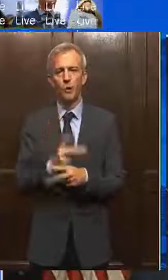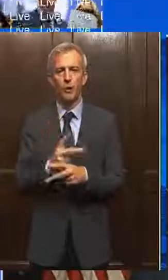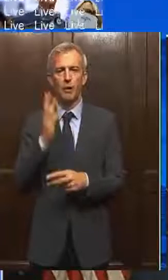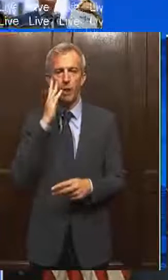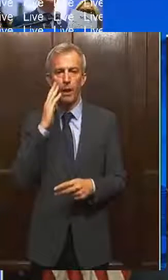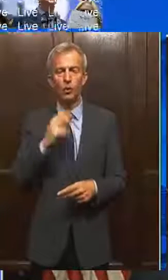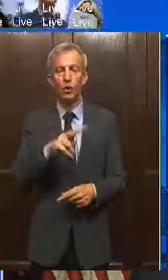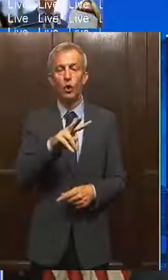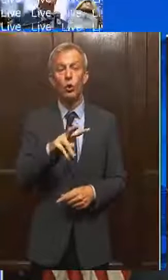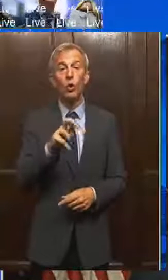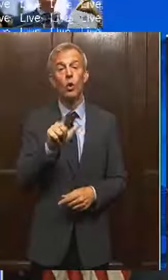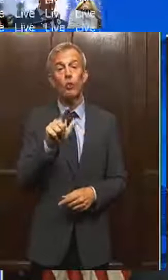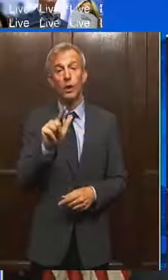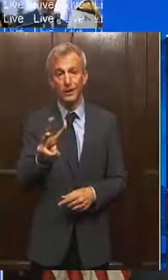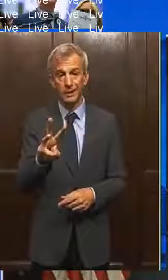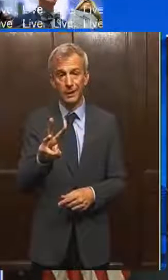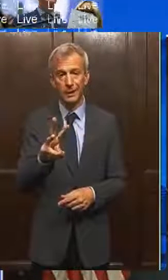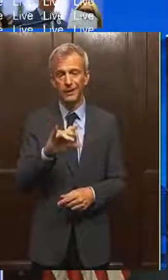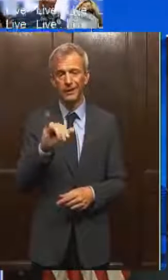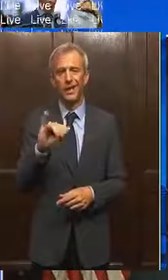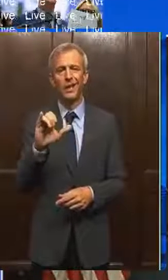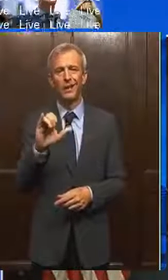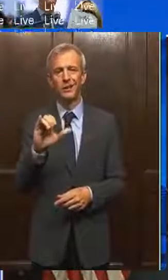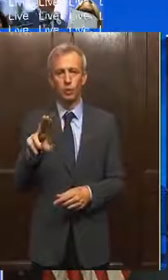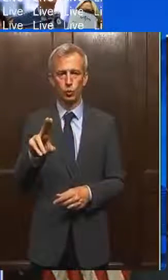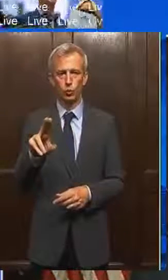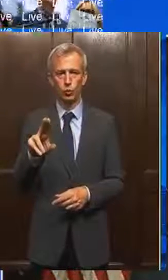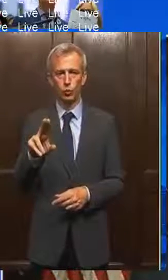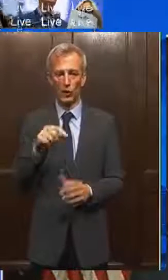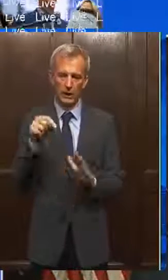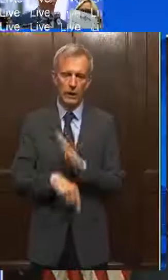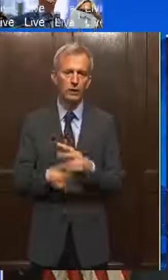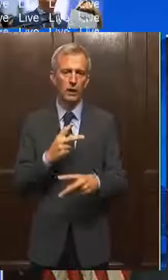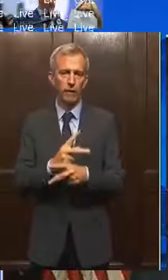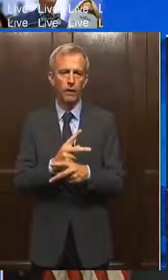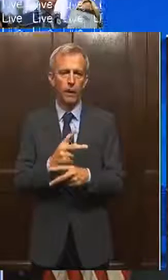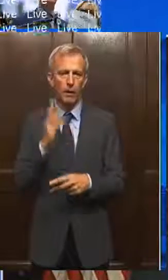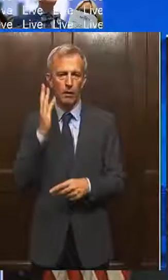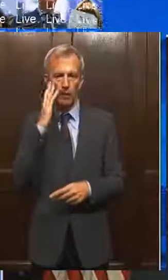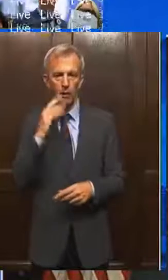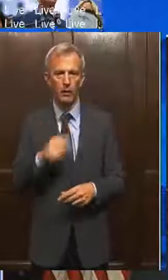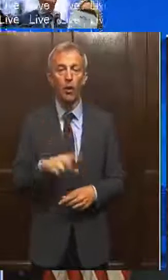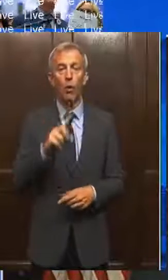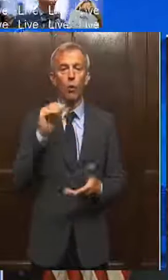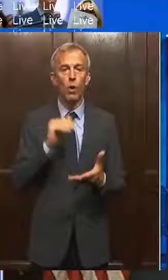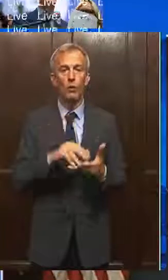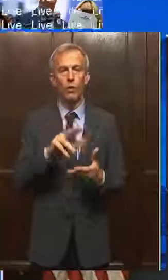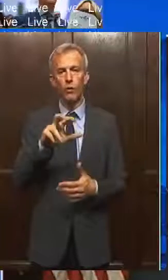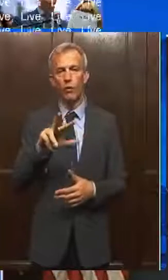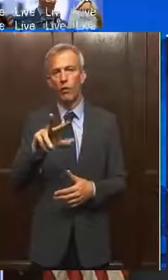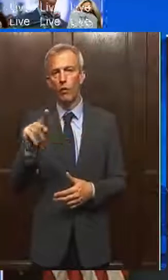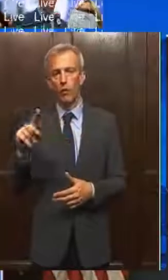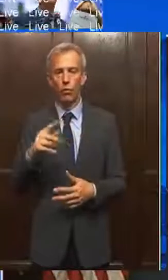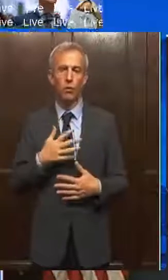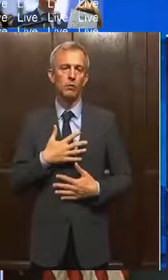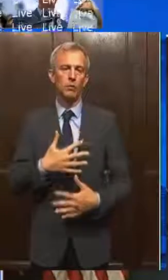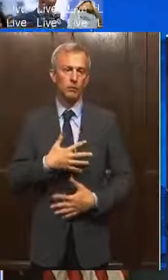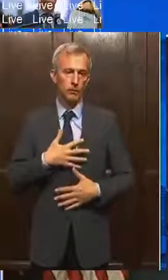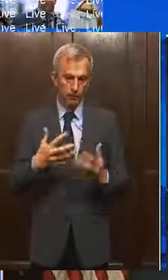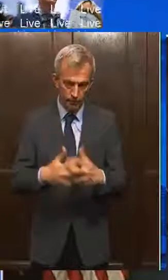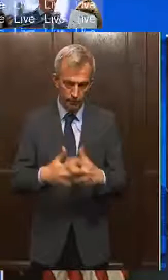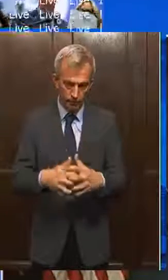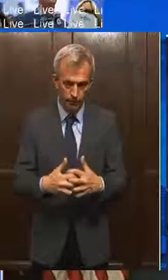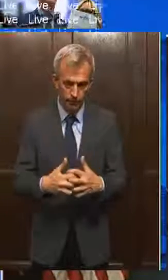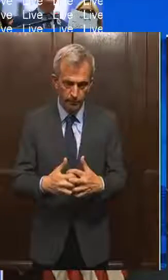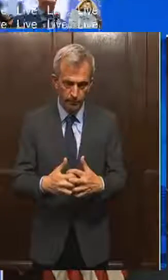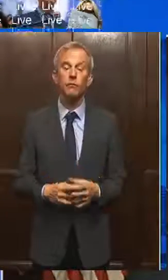which 226 are ICU beds, and an inventory of 1,331 available ventilators.